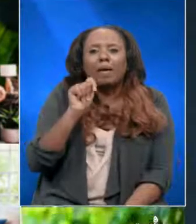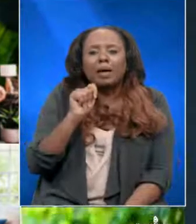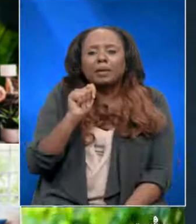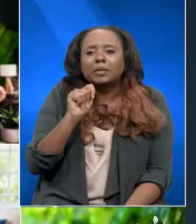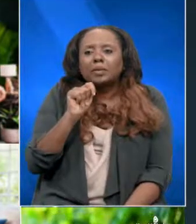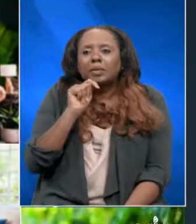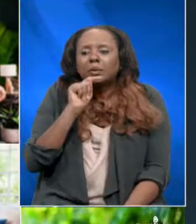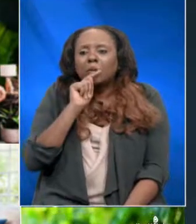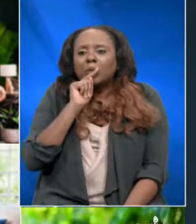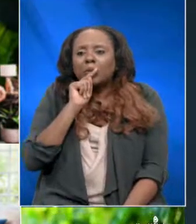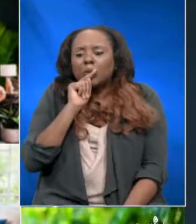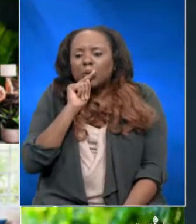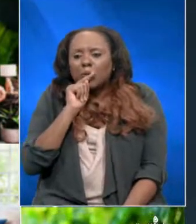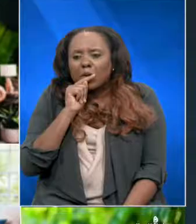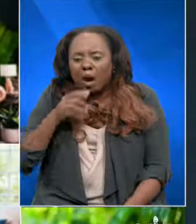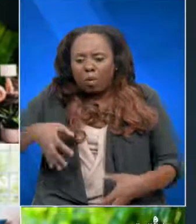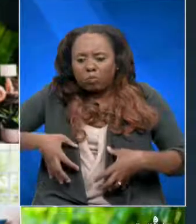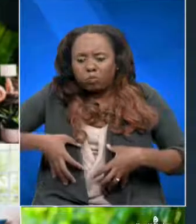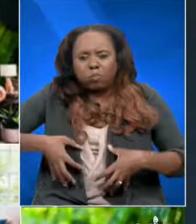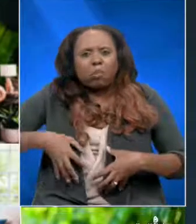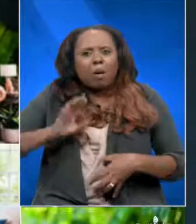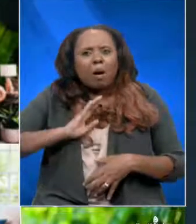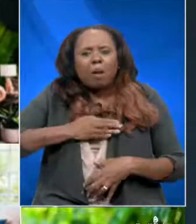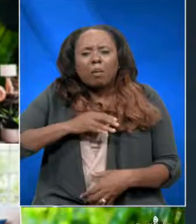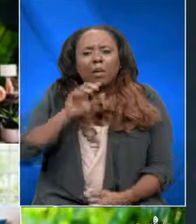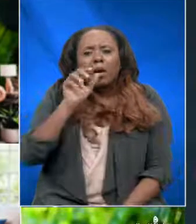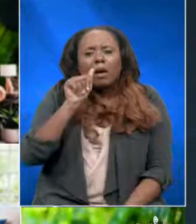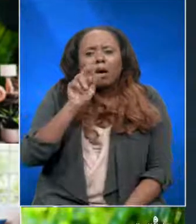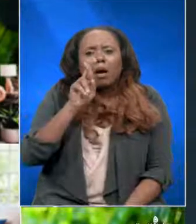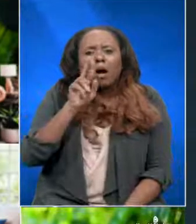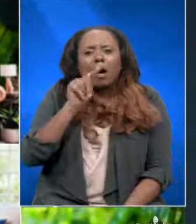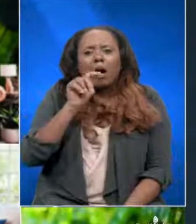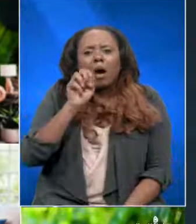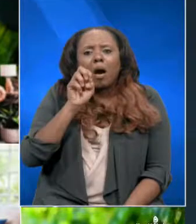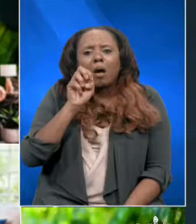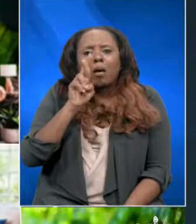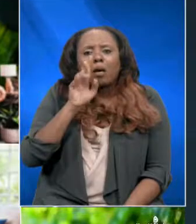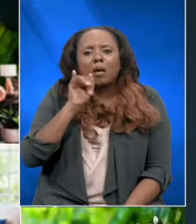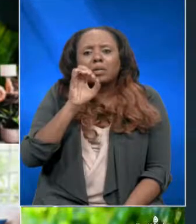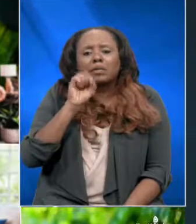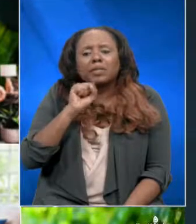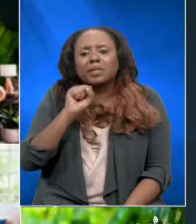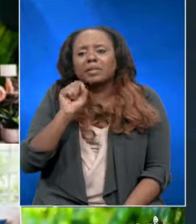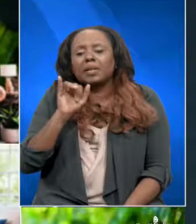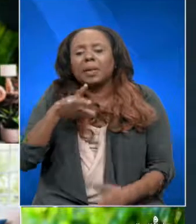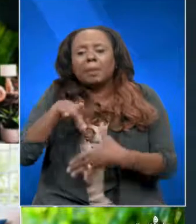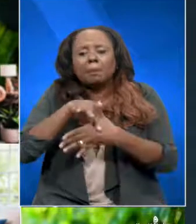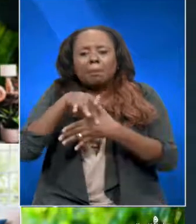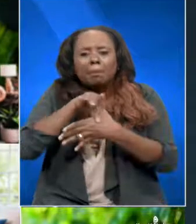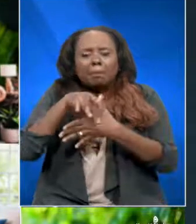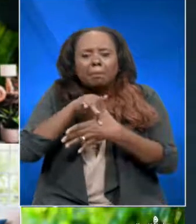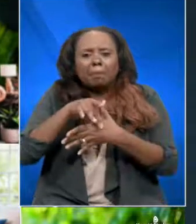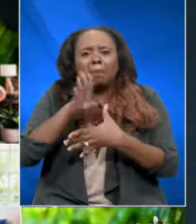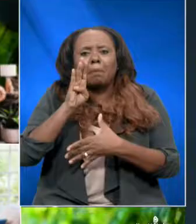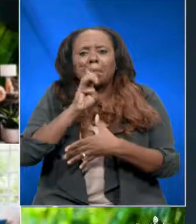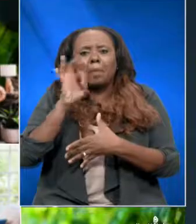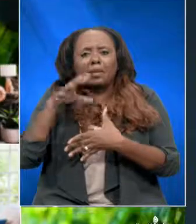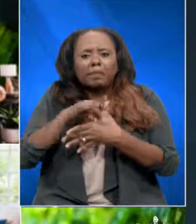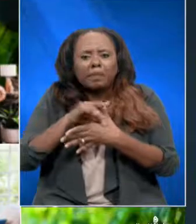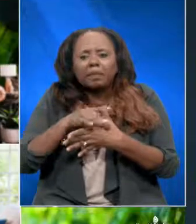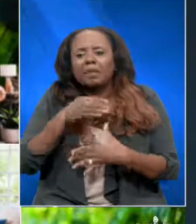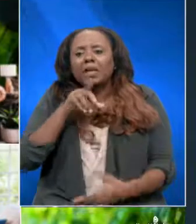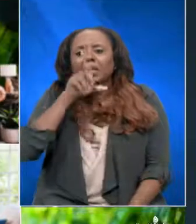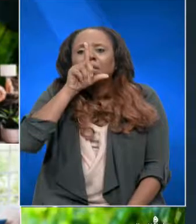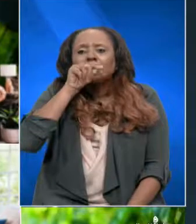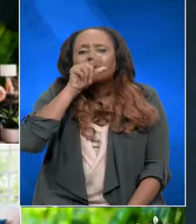would be naturally found in meats, the fat that we find on beef and chicken